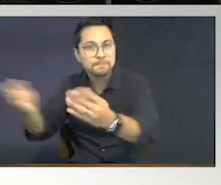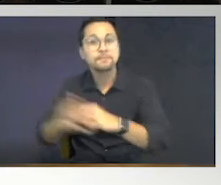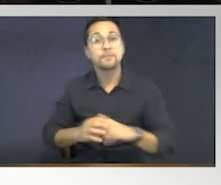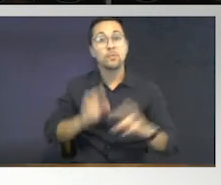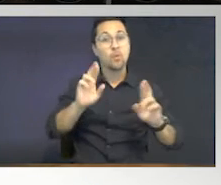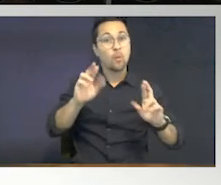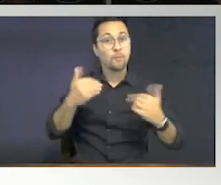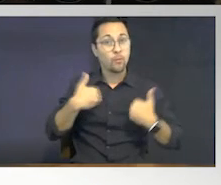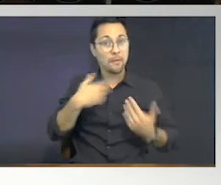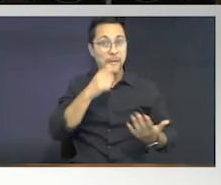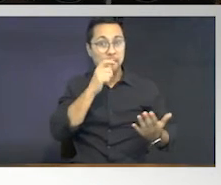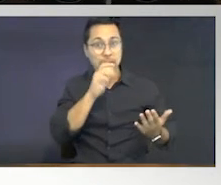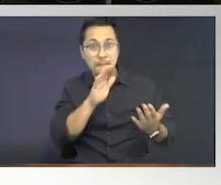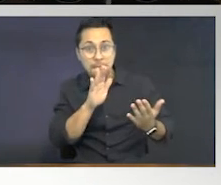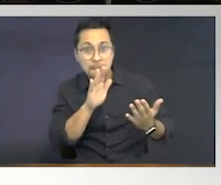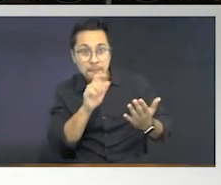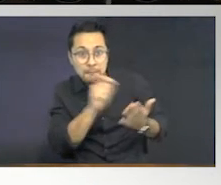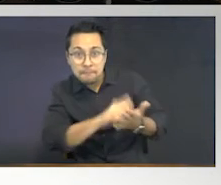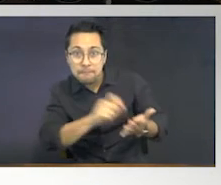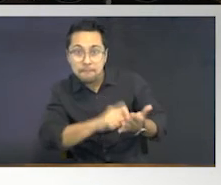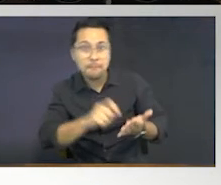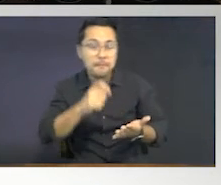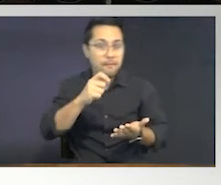to write with.